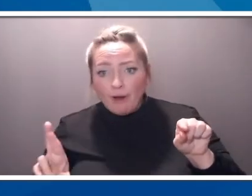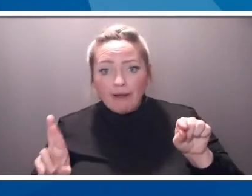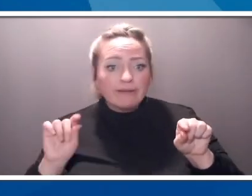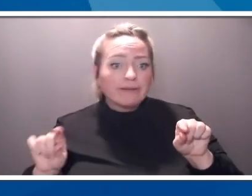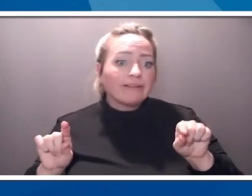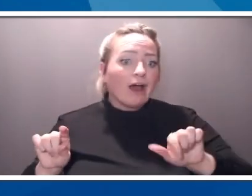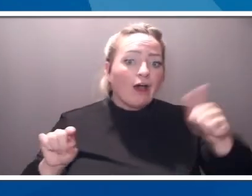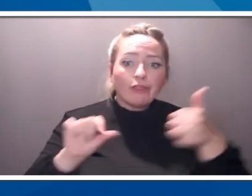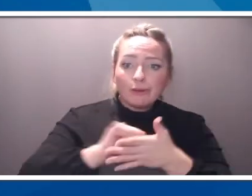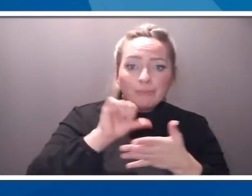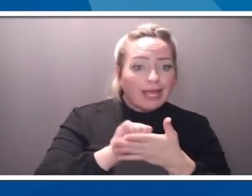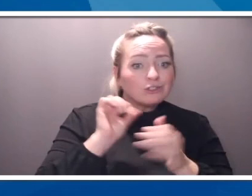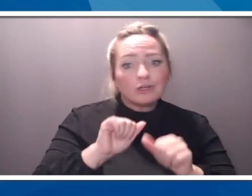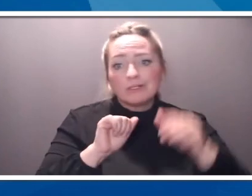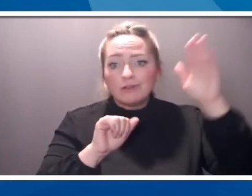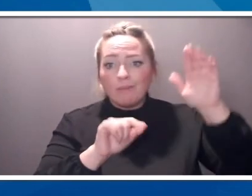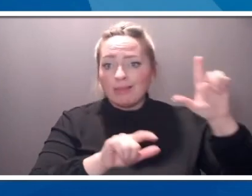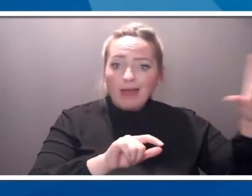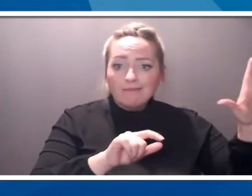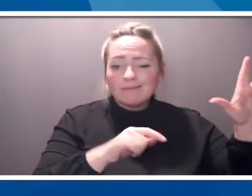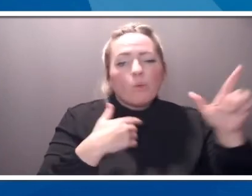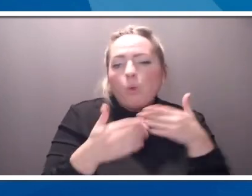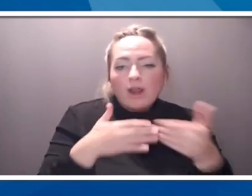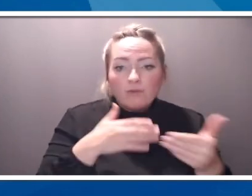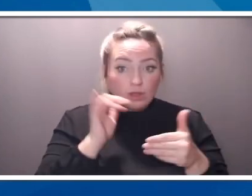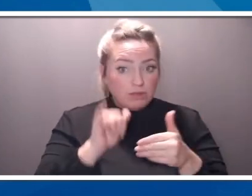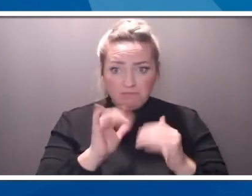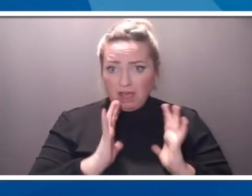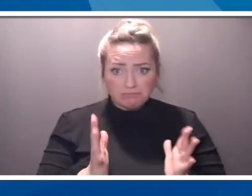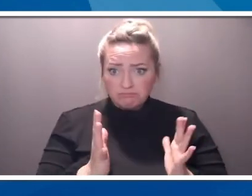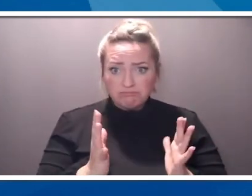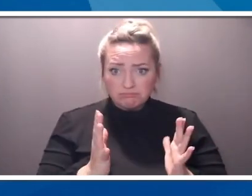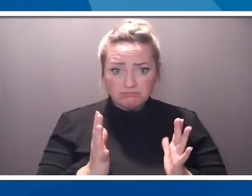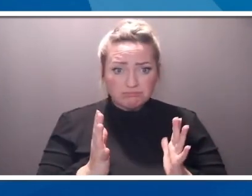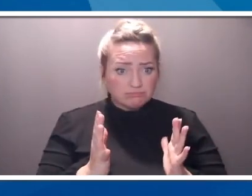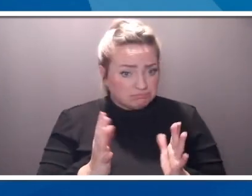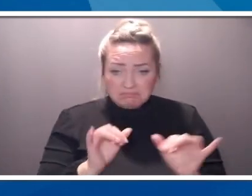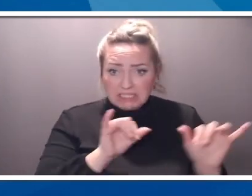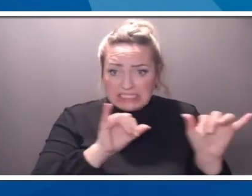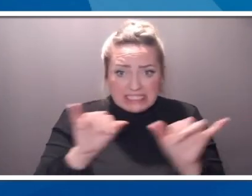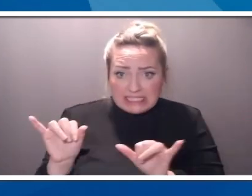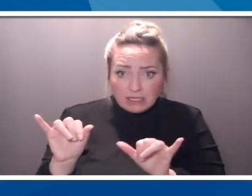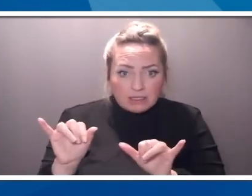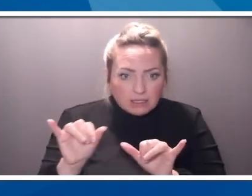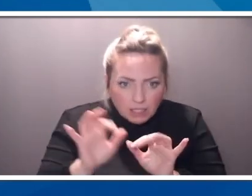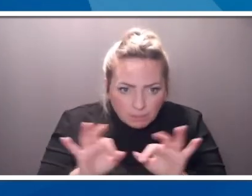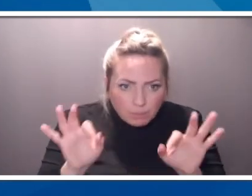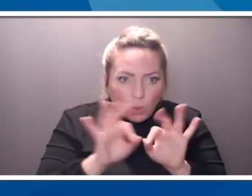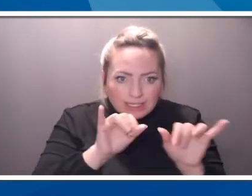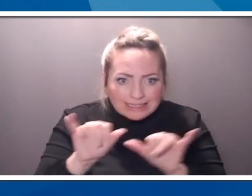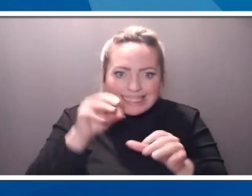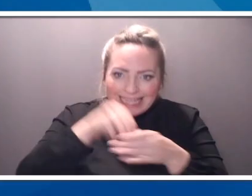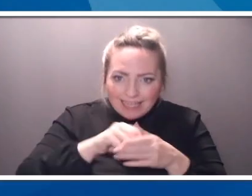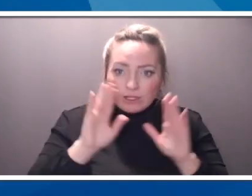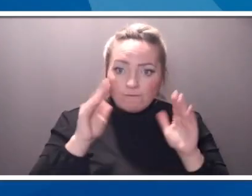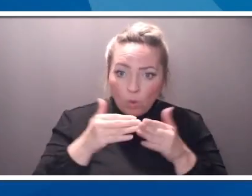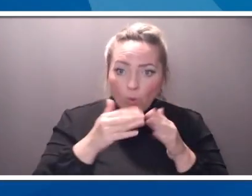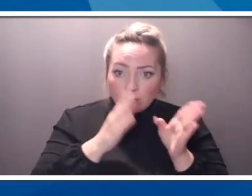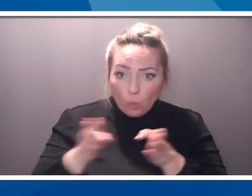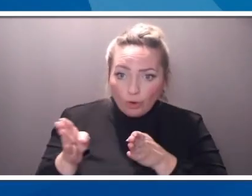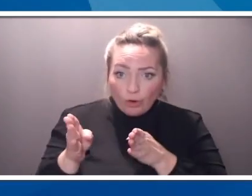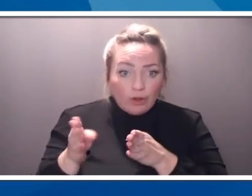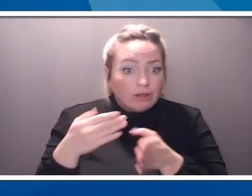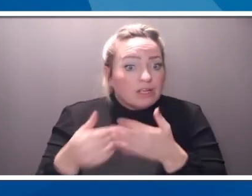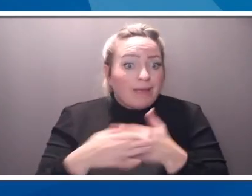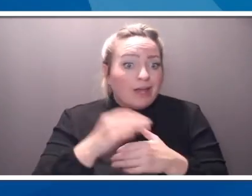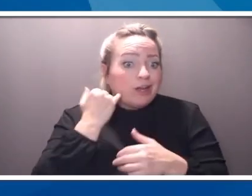points. One is bottom right, and then on another page it could be top left or whatever. That is perfectly fine. It's consistent, as long as it's consistent